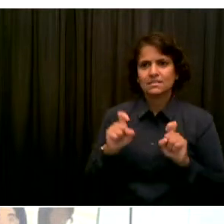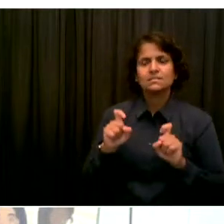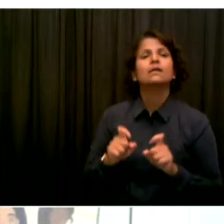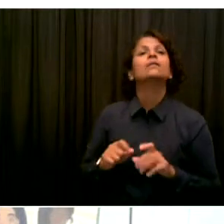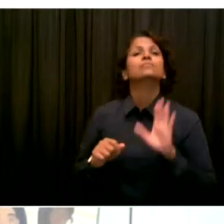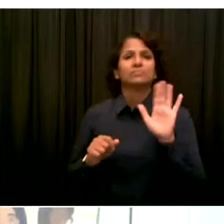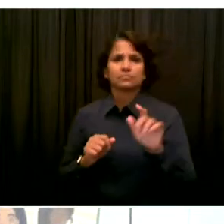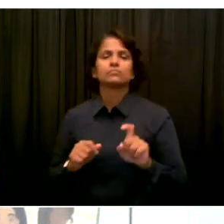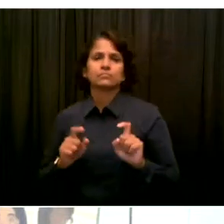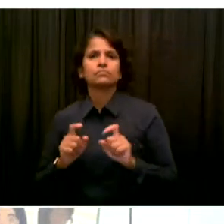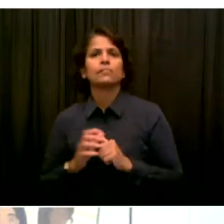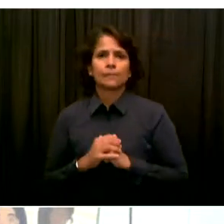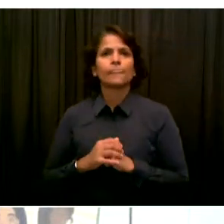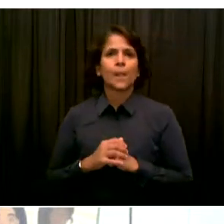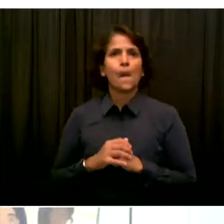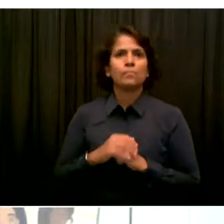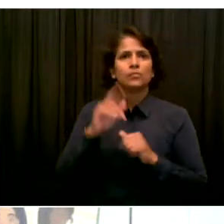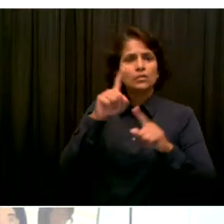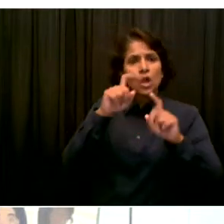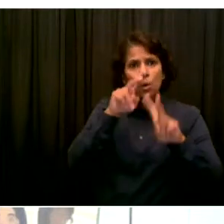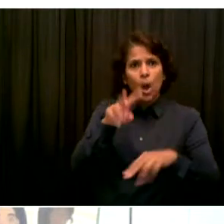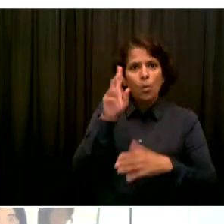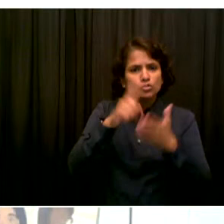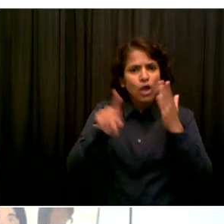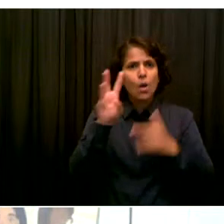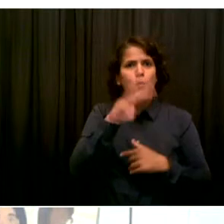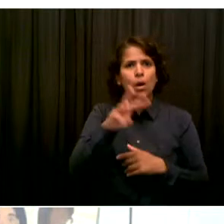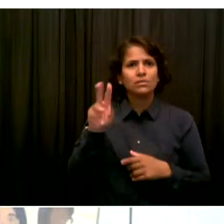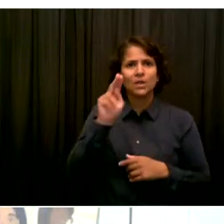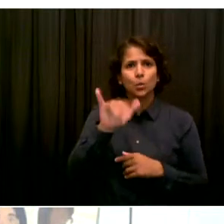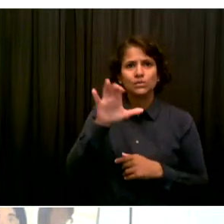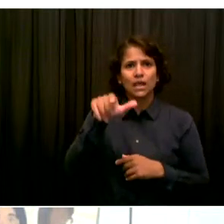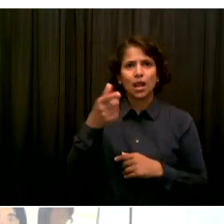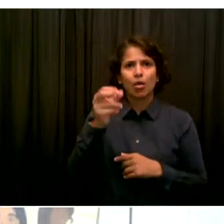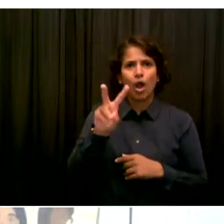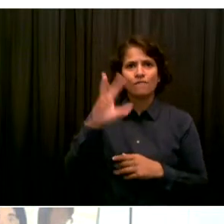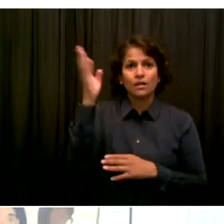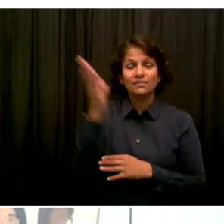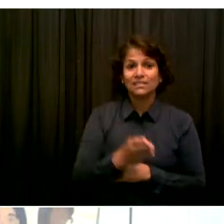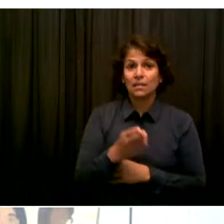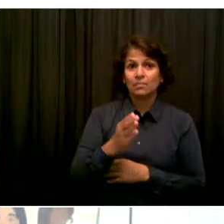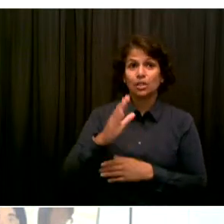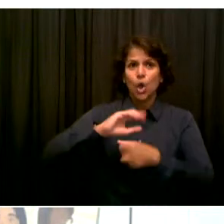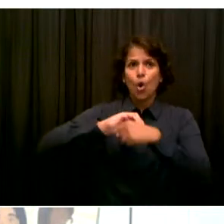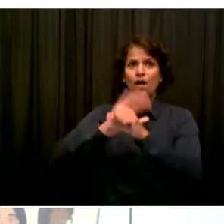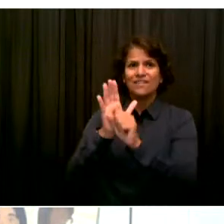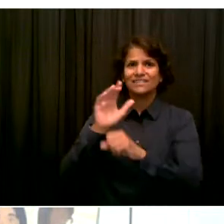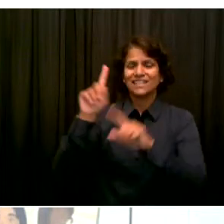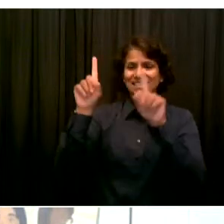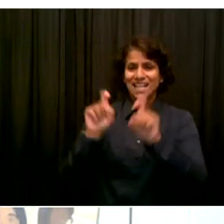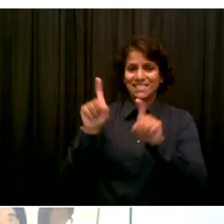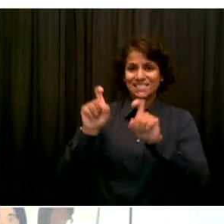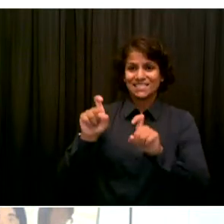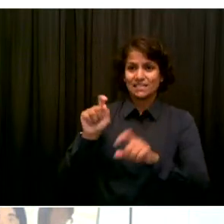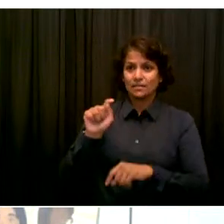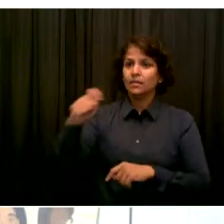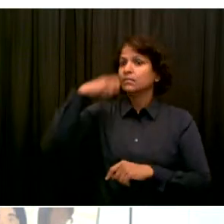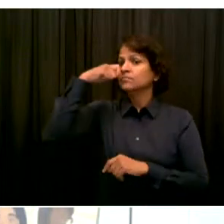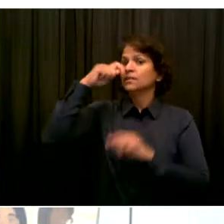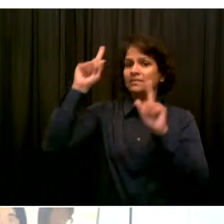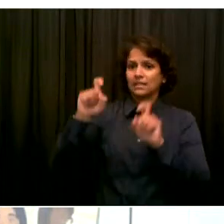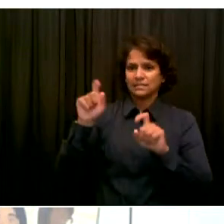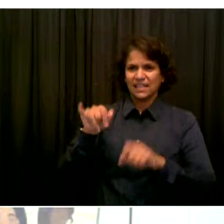order to do that. The last thing that I'll say is that our investigation is multi-jurisdictional. That means that